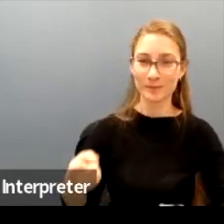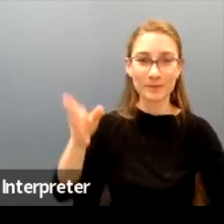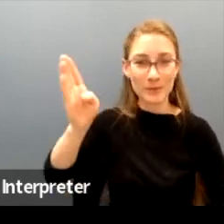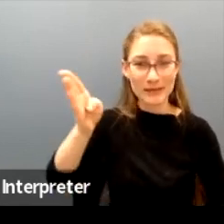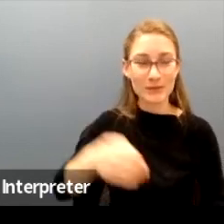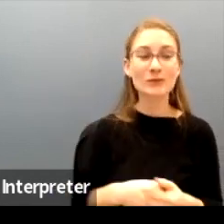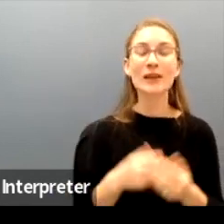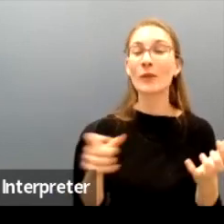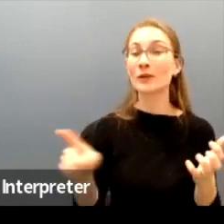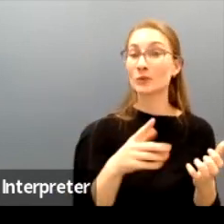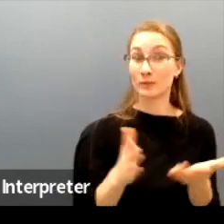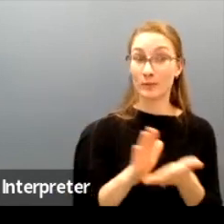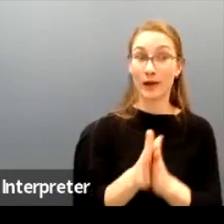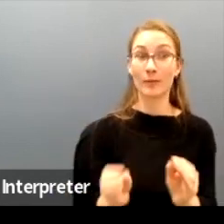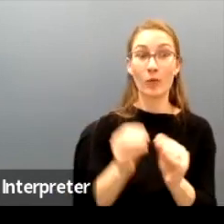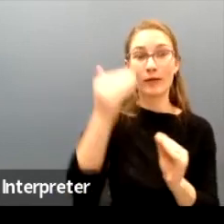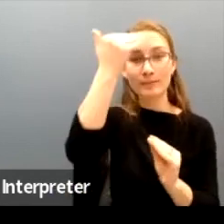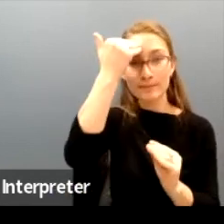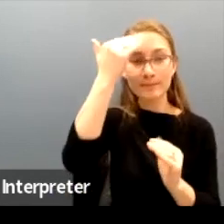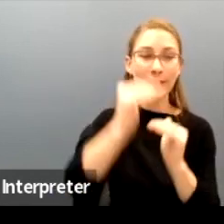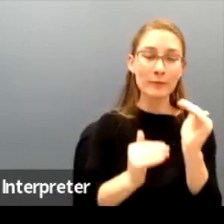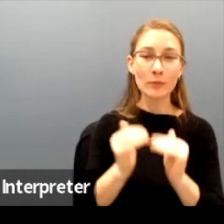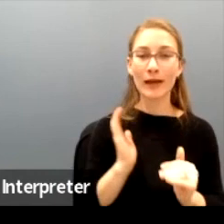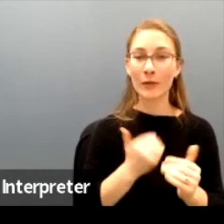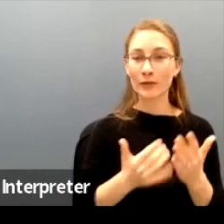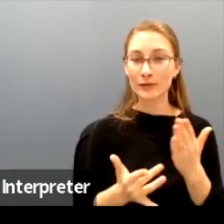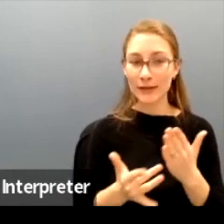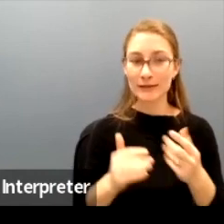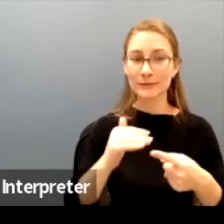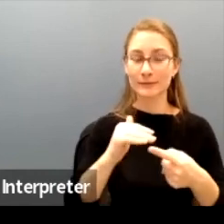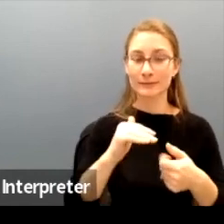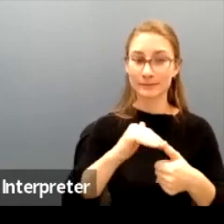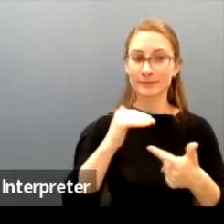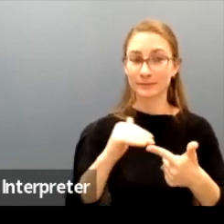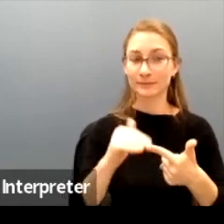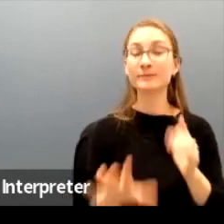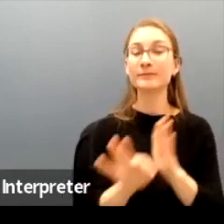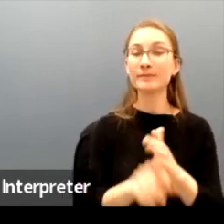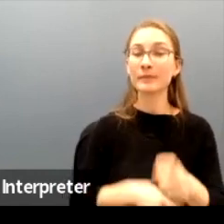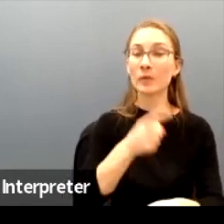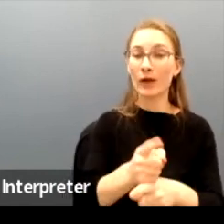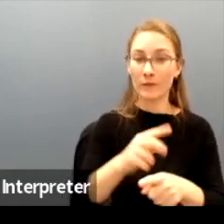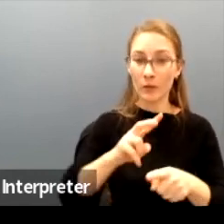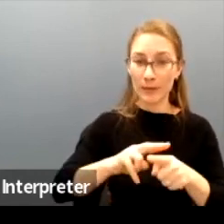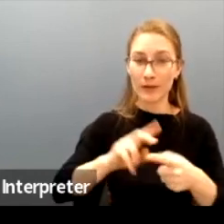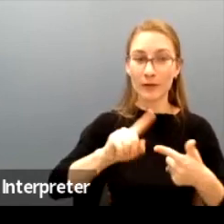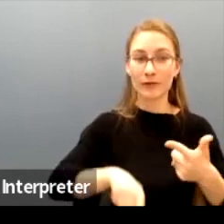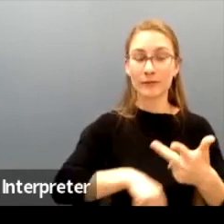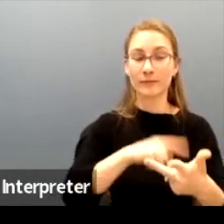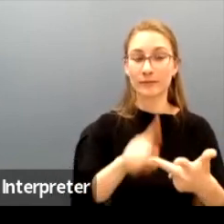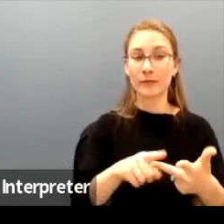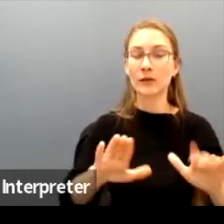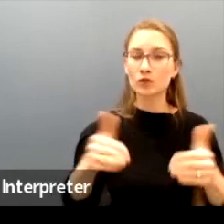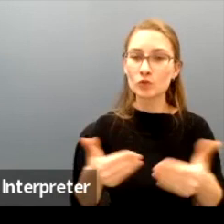devices. I want you to be able to choose some of that right vocabulary and introduce that vocabulary within a natural setting. So really think of that set